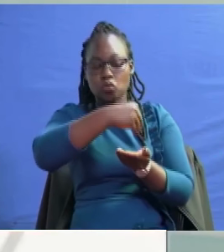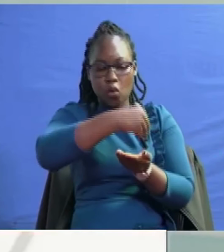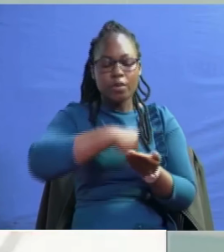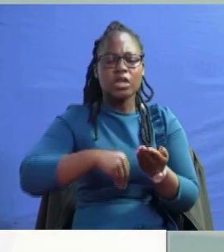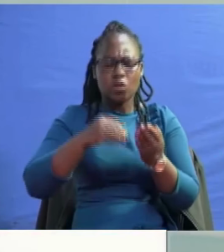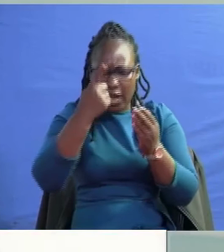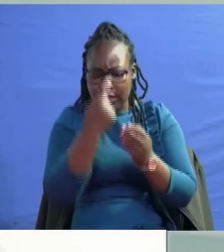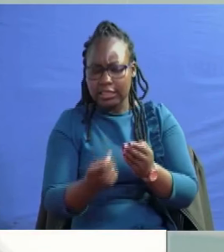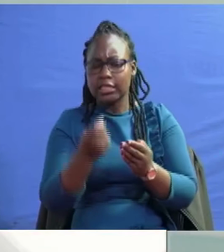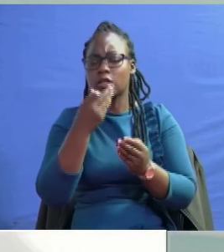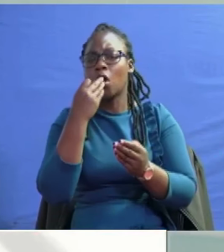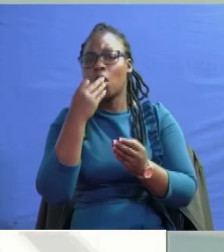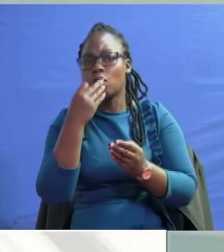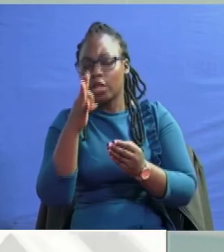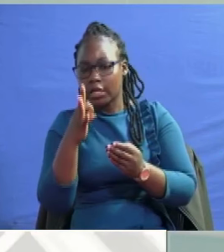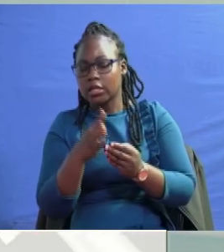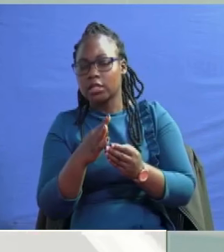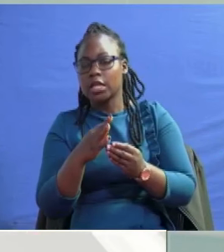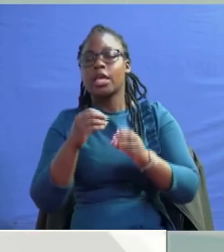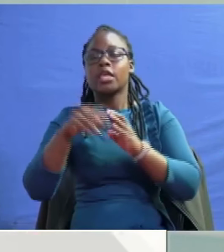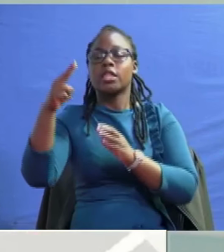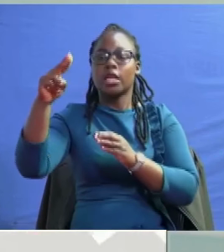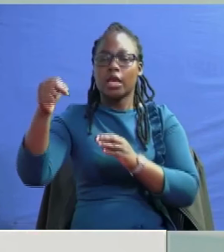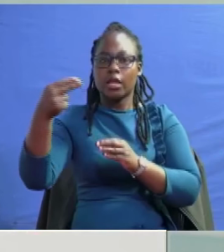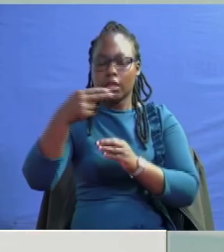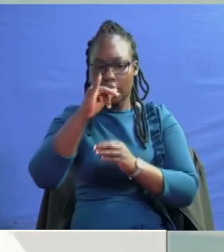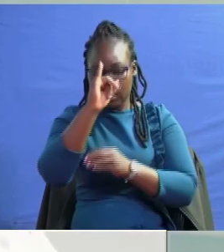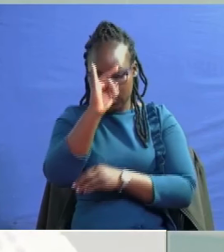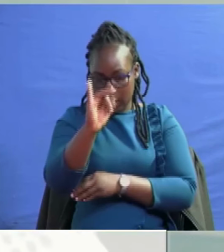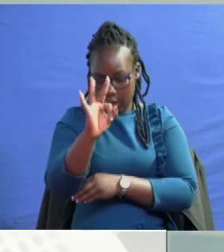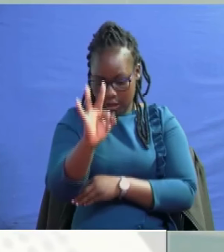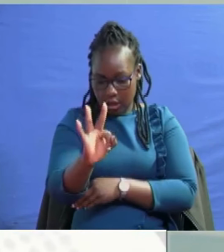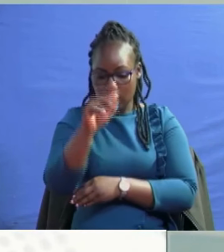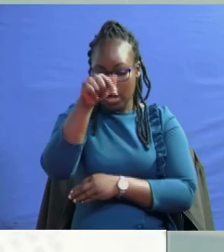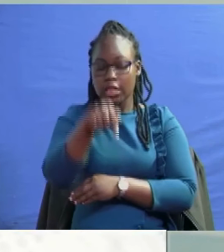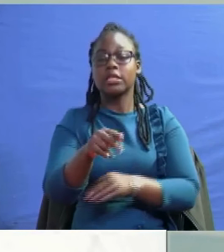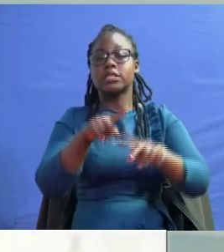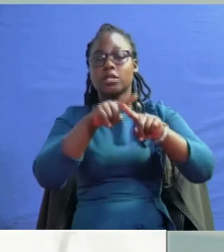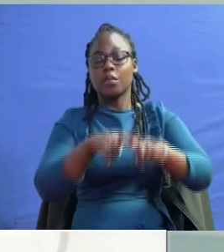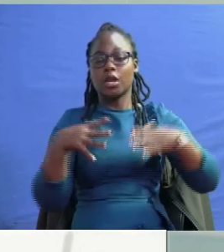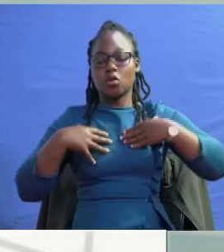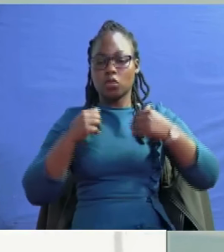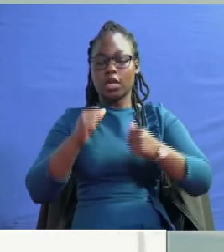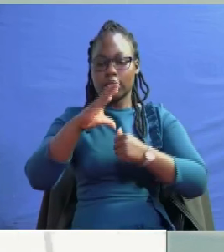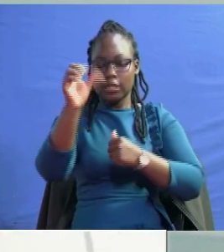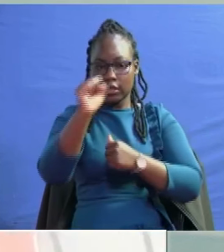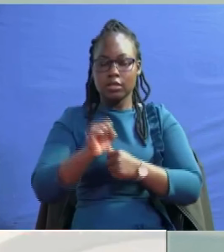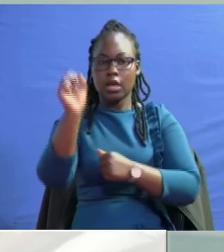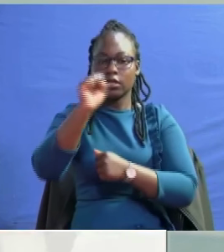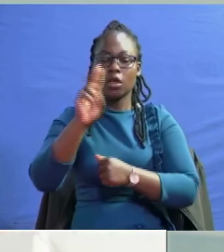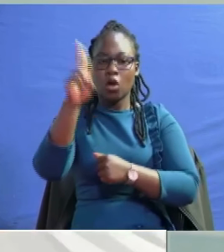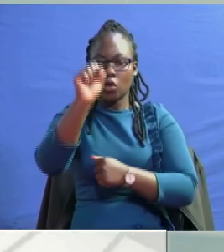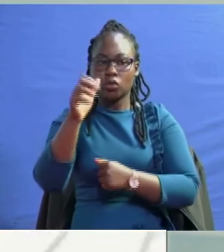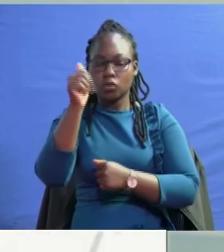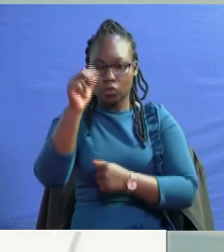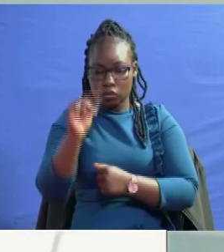least 300 shillings toward the new social health insurance fund. This is according to Health Cabinet Secretary Susan